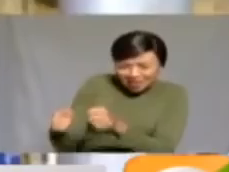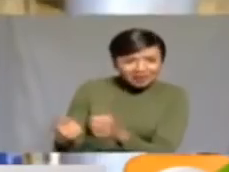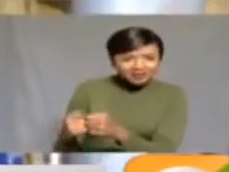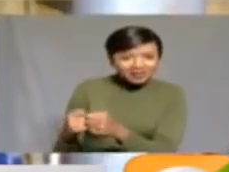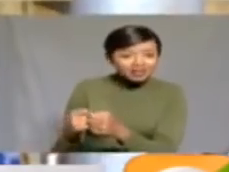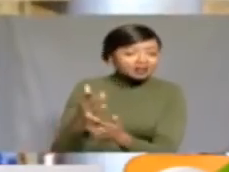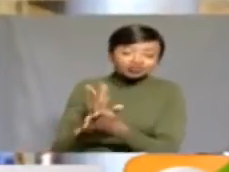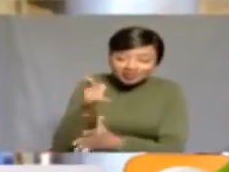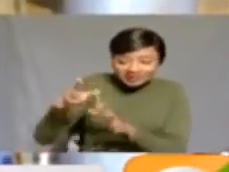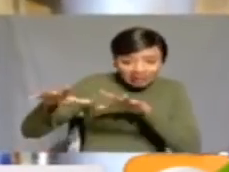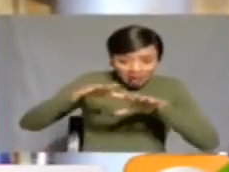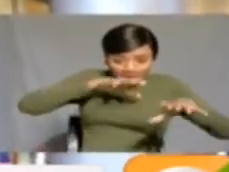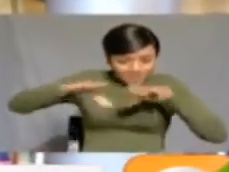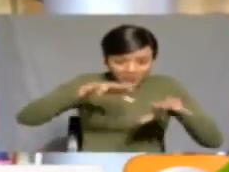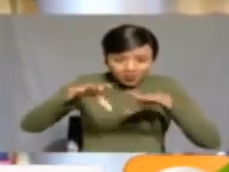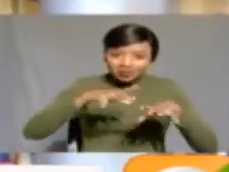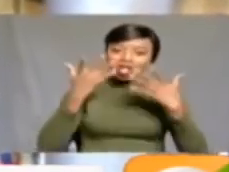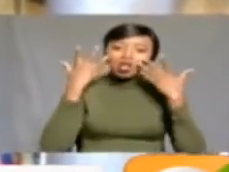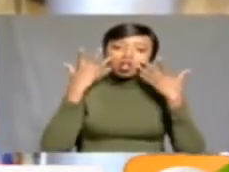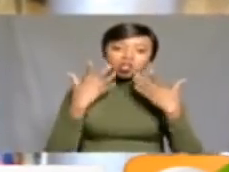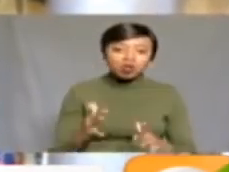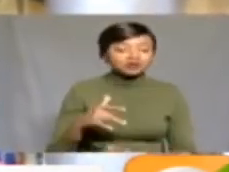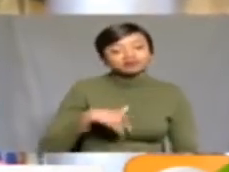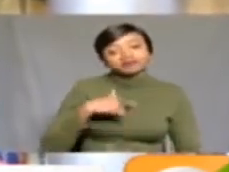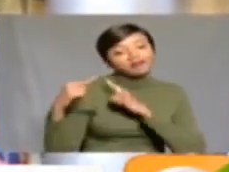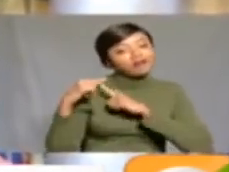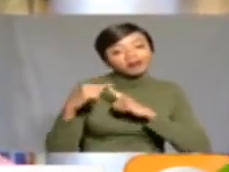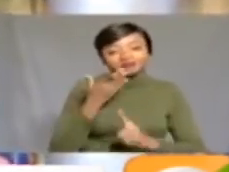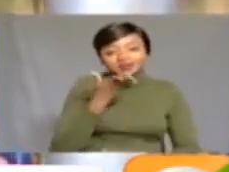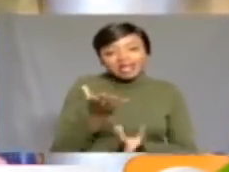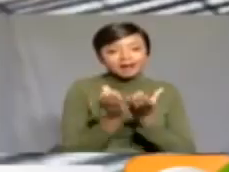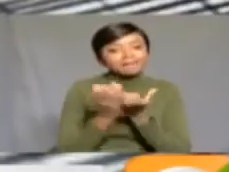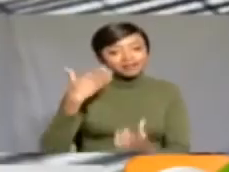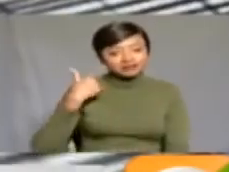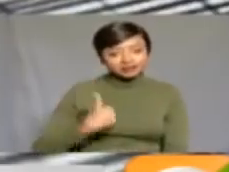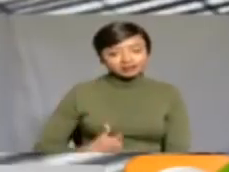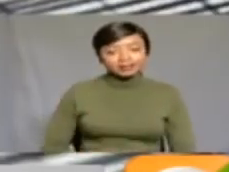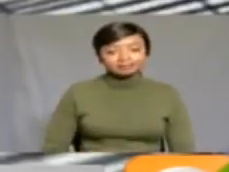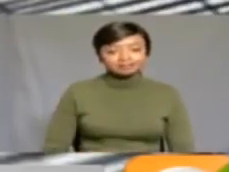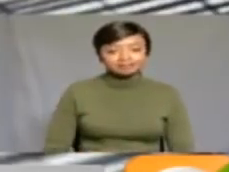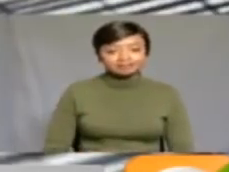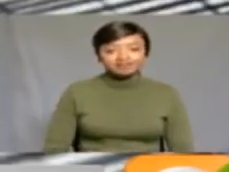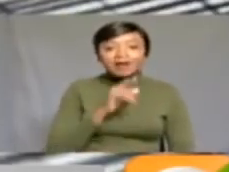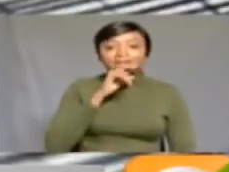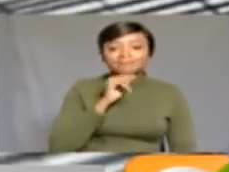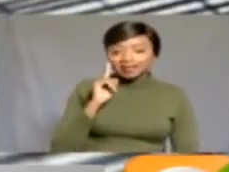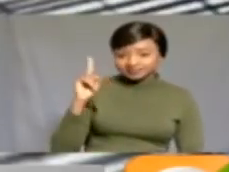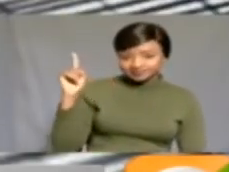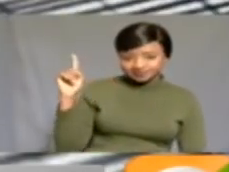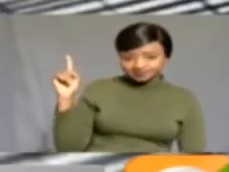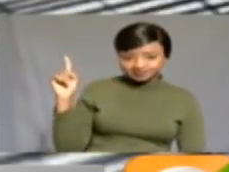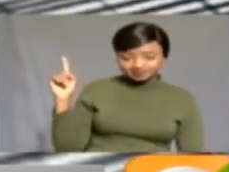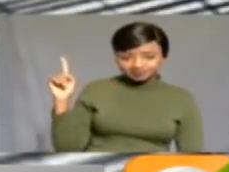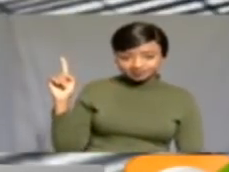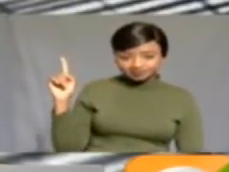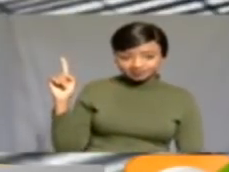mtetemeko imeleta hasara kubwa kwa biashara yangu. According to Peter Masharia, the senior assistant director